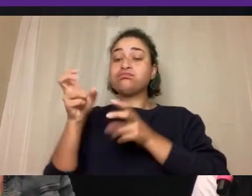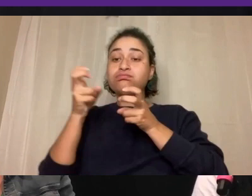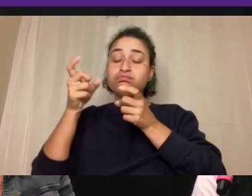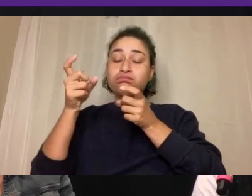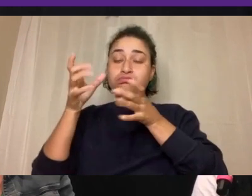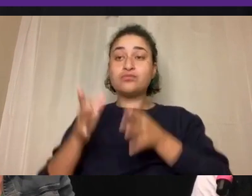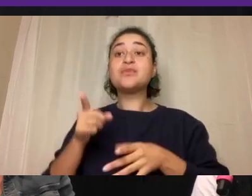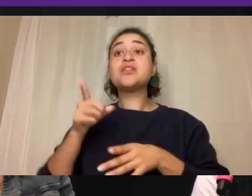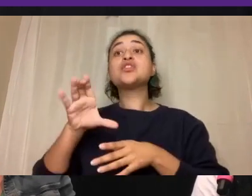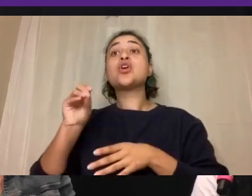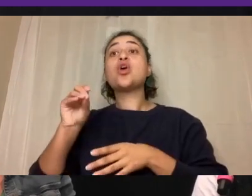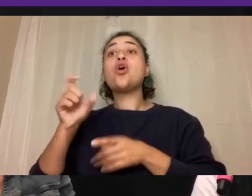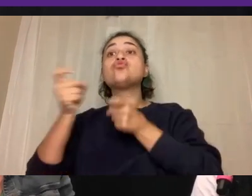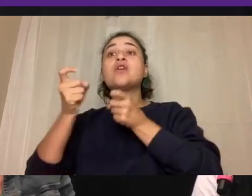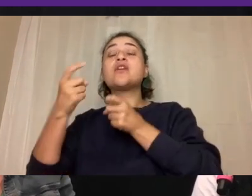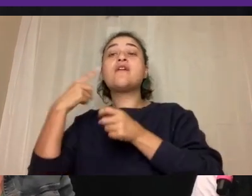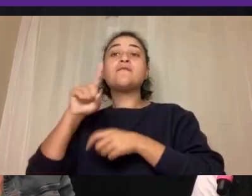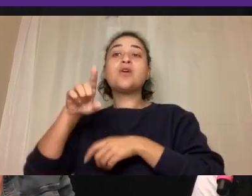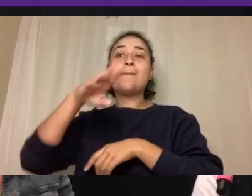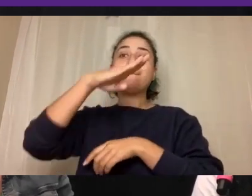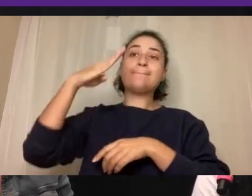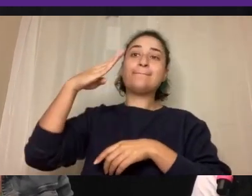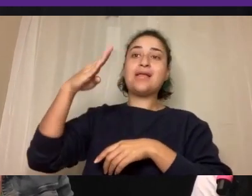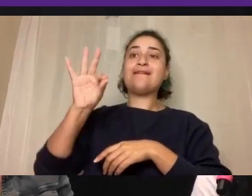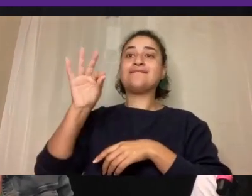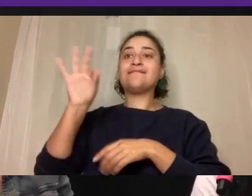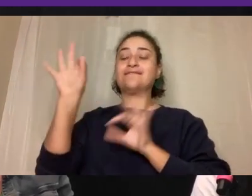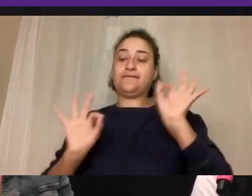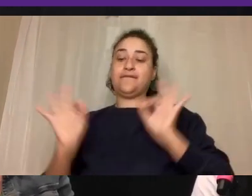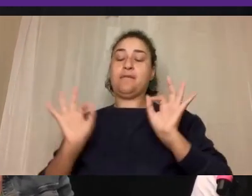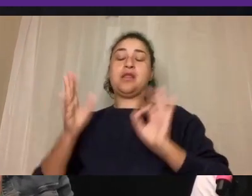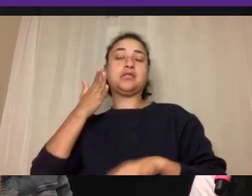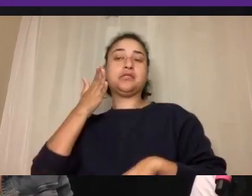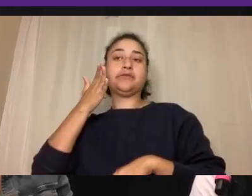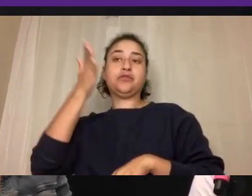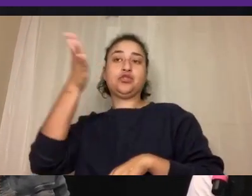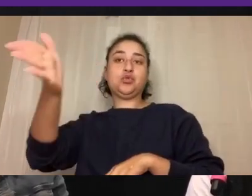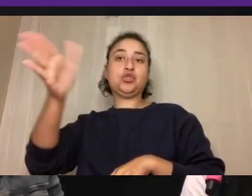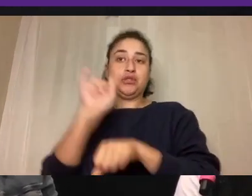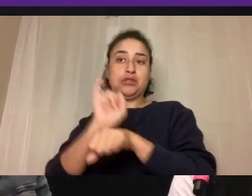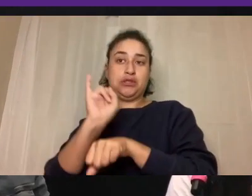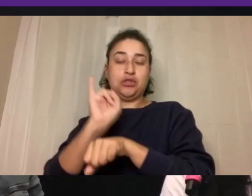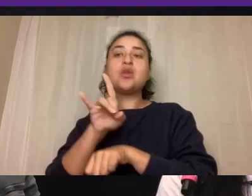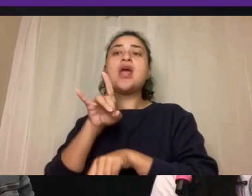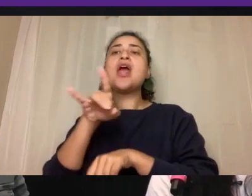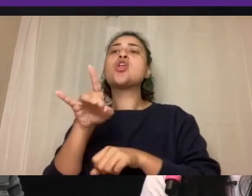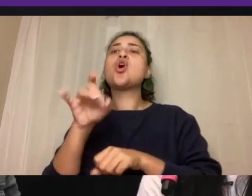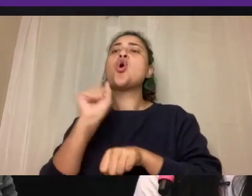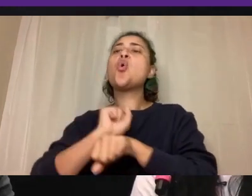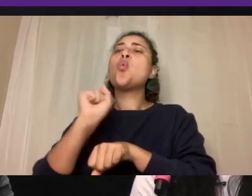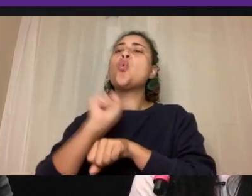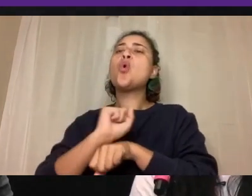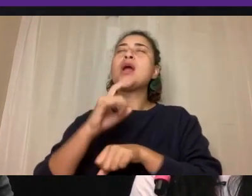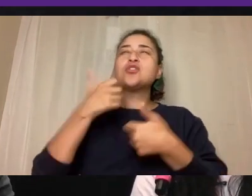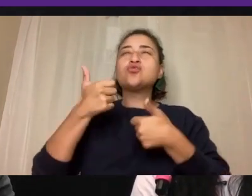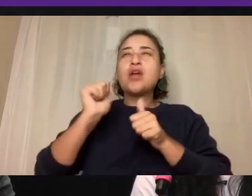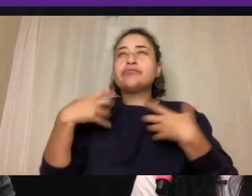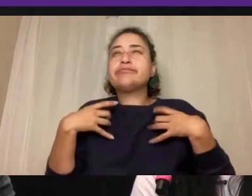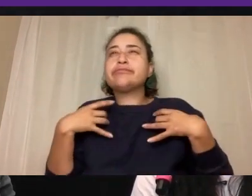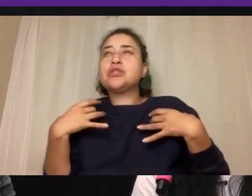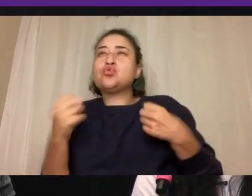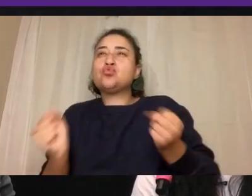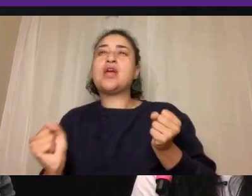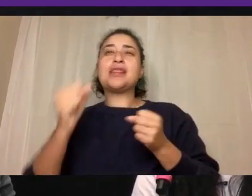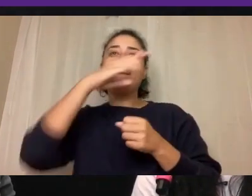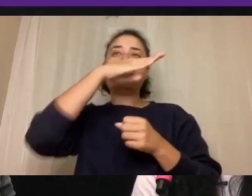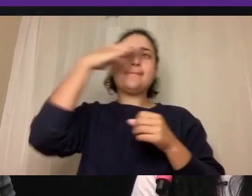Indigenous Feminist Futures Institute, and her research and programmatic work focuses on strengthening existing Black and Native